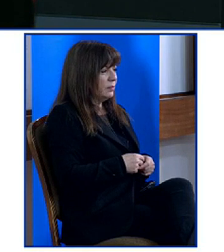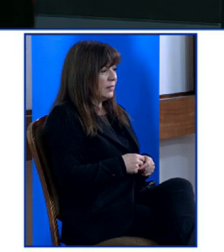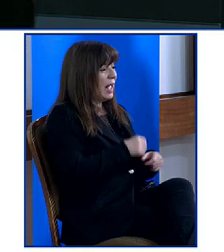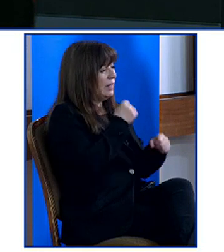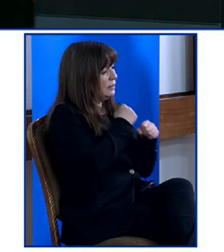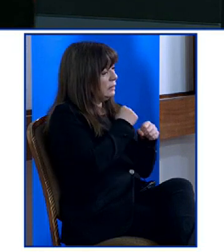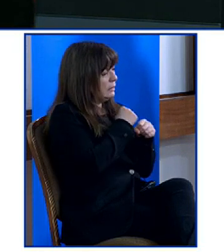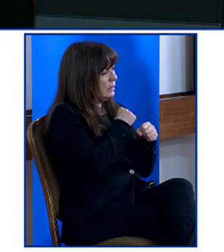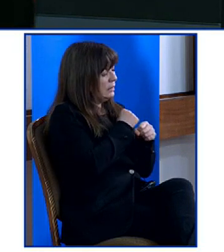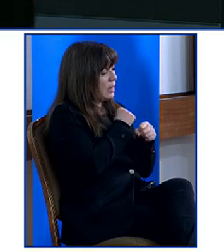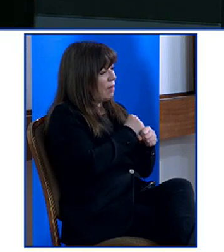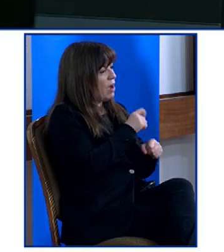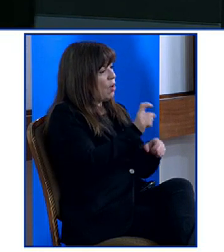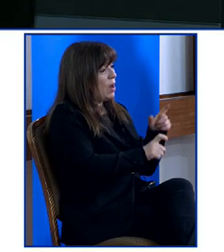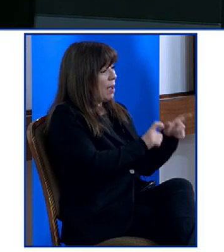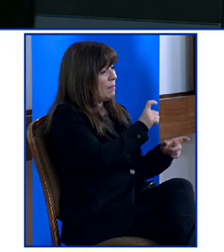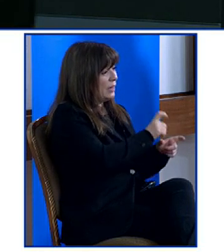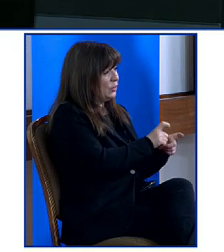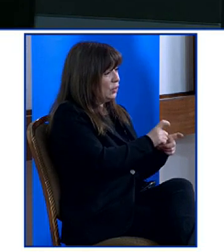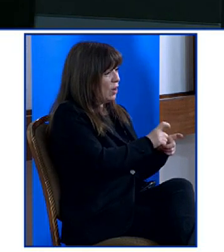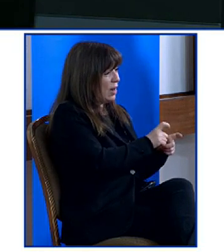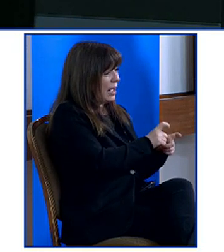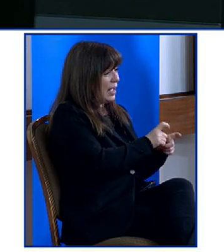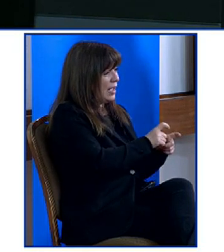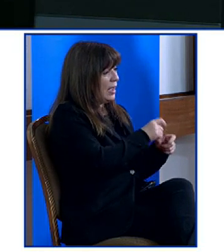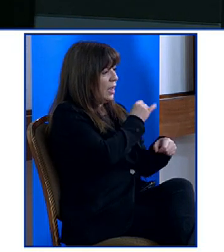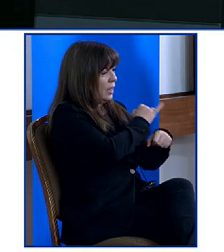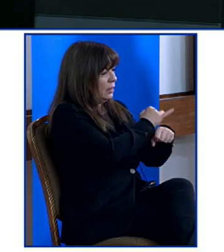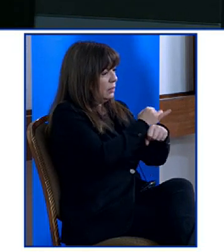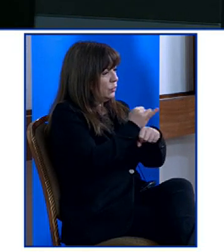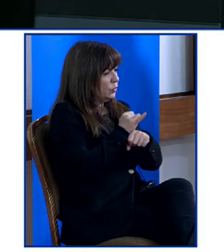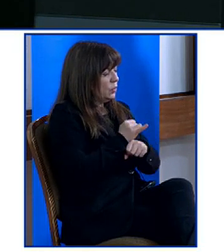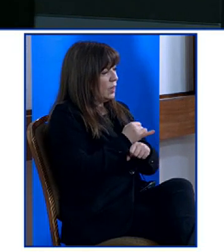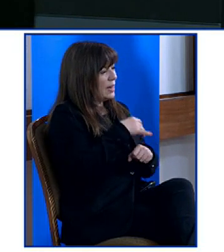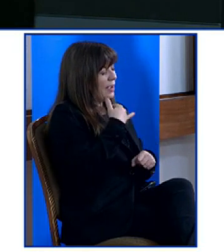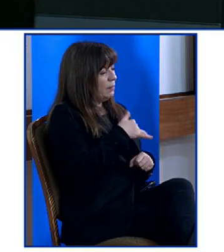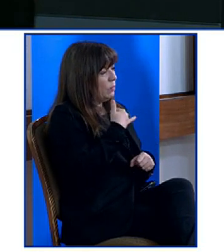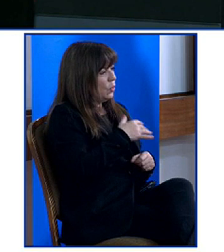together that gives us the greatest chance of making the changes that are needed.